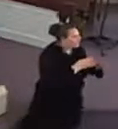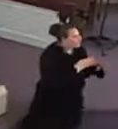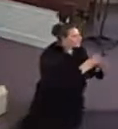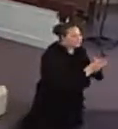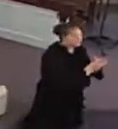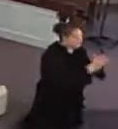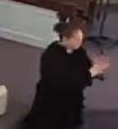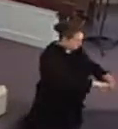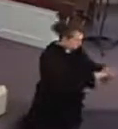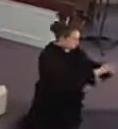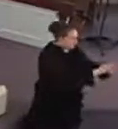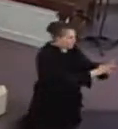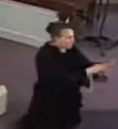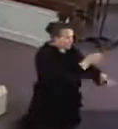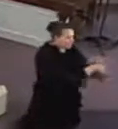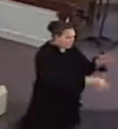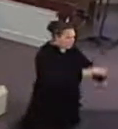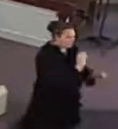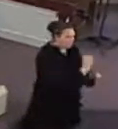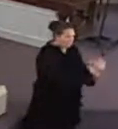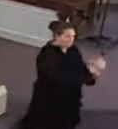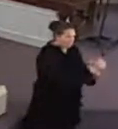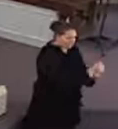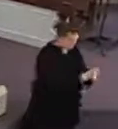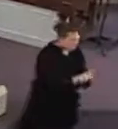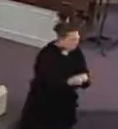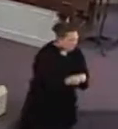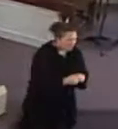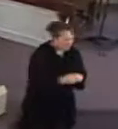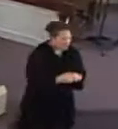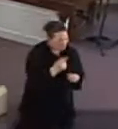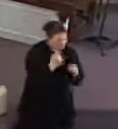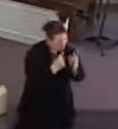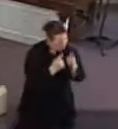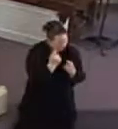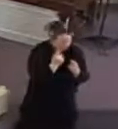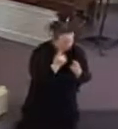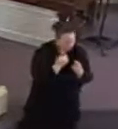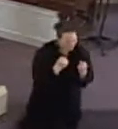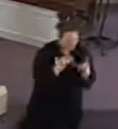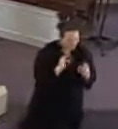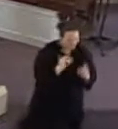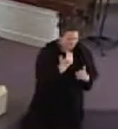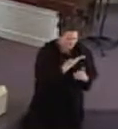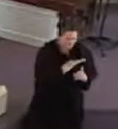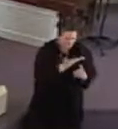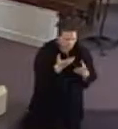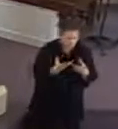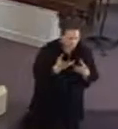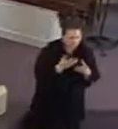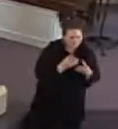justice. But I wonder how many of us would really want immediate justice in the spiritual realm.